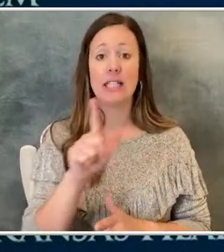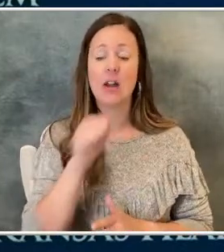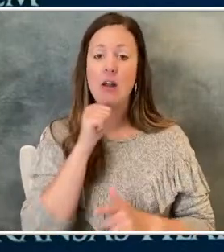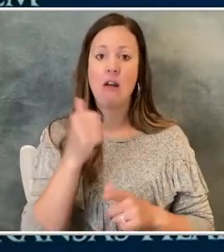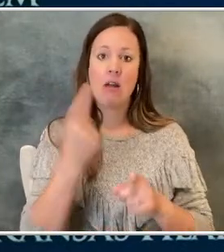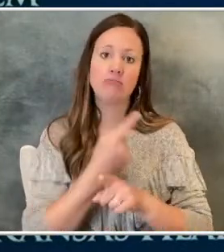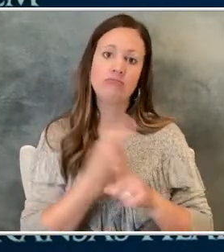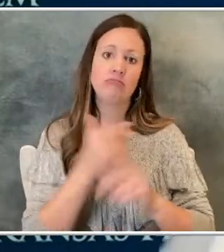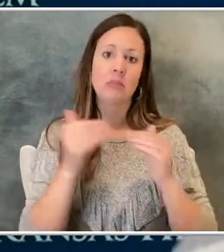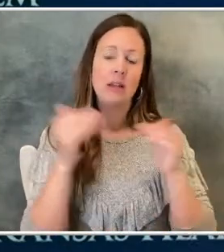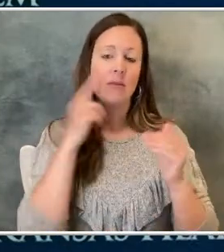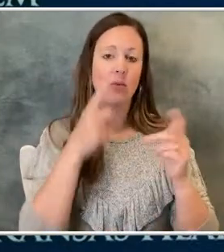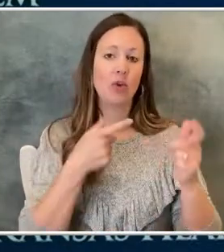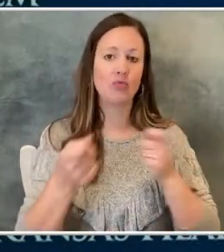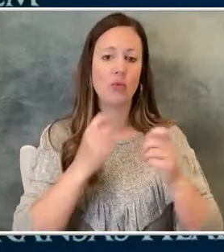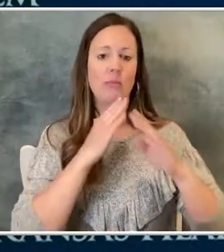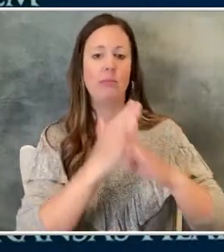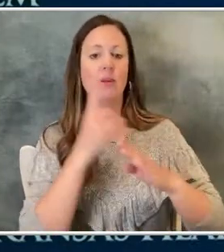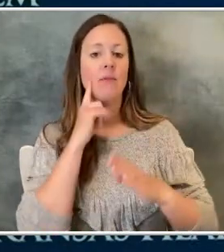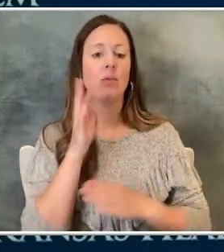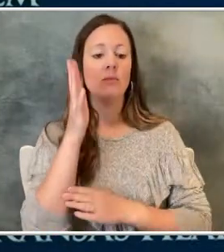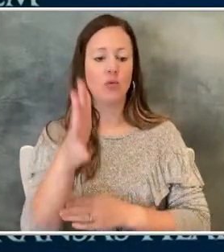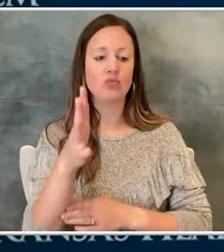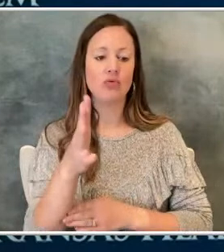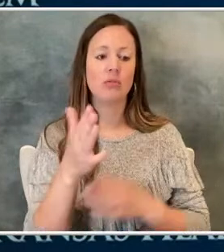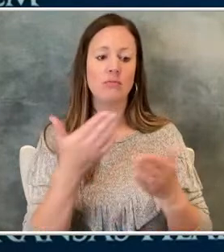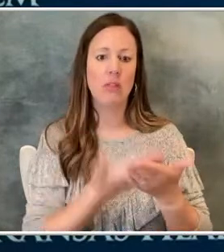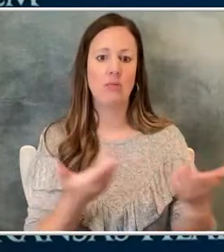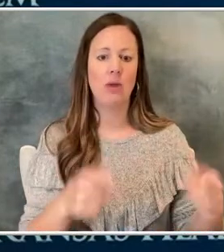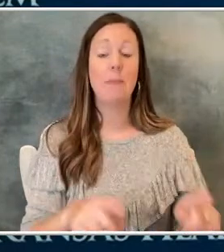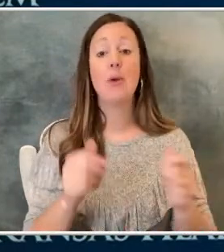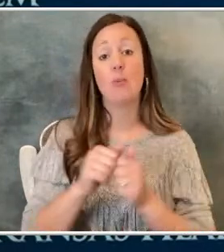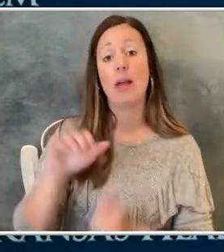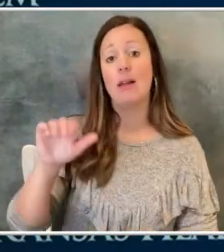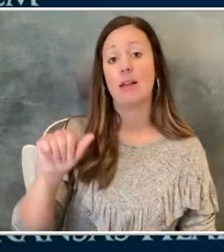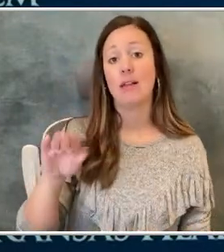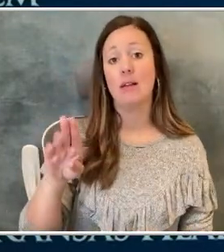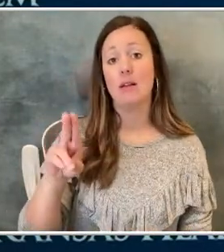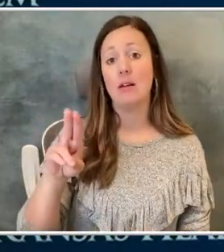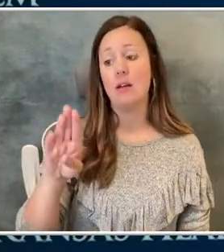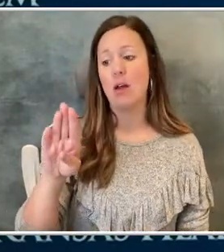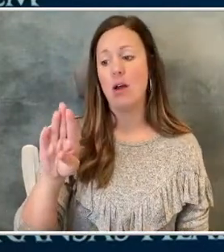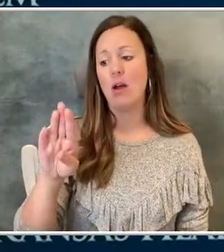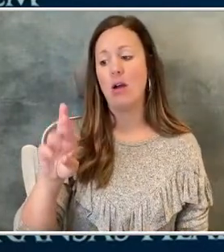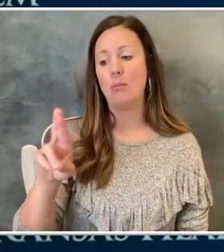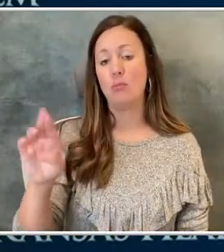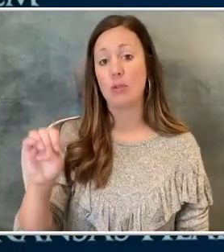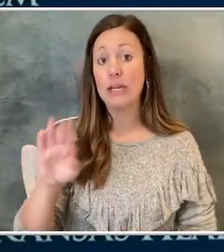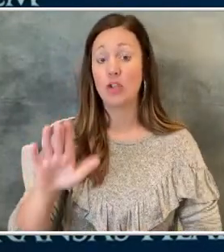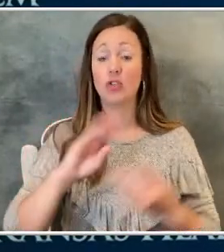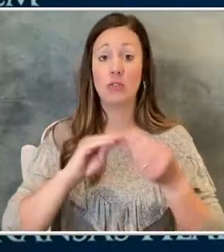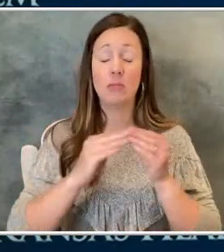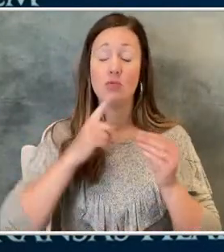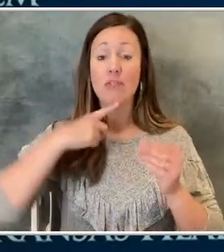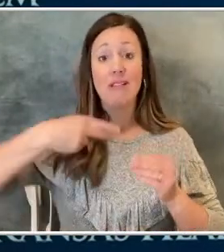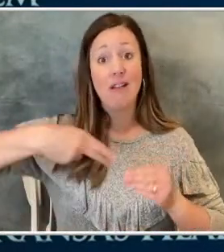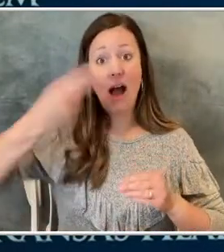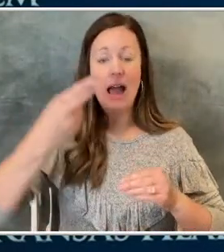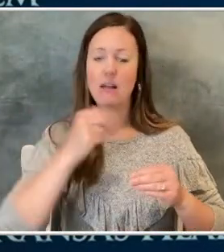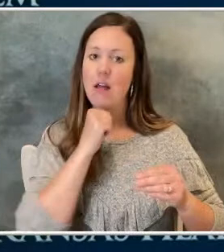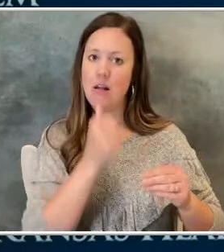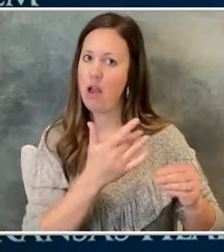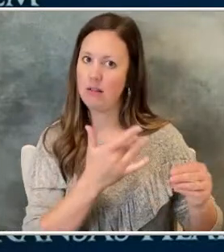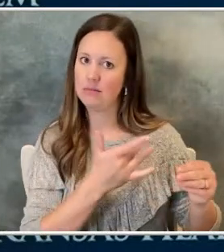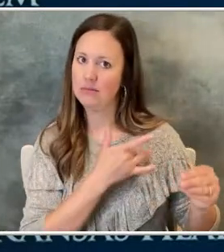prevention of future events. Now, when it comes to Aubrey, her numbers were so high, even though she didn't have vascular disease outside of the xanthomas. She